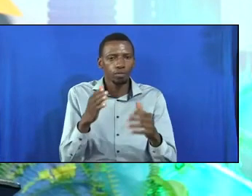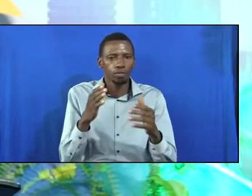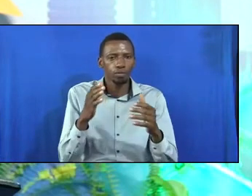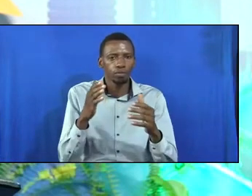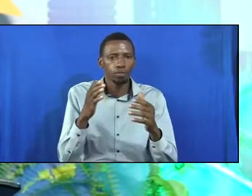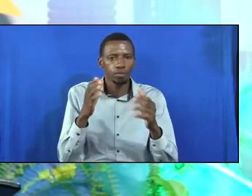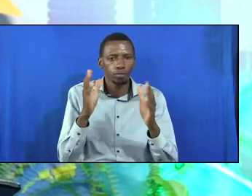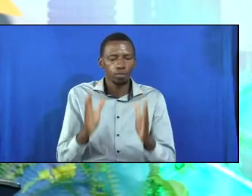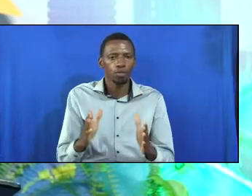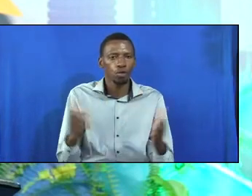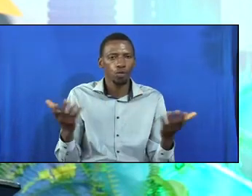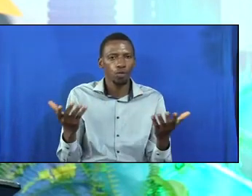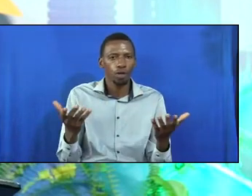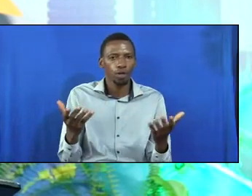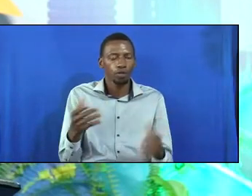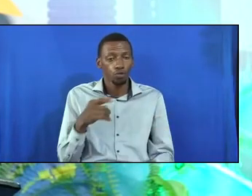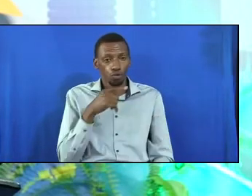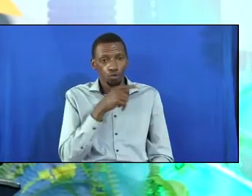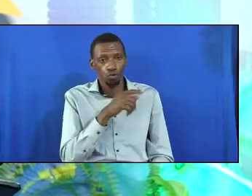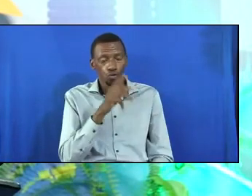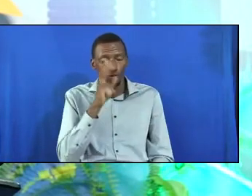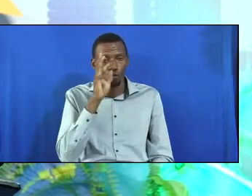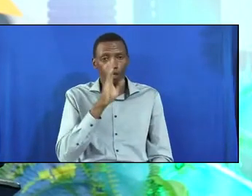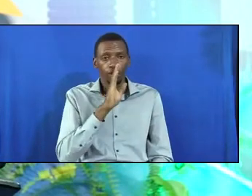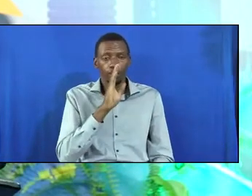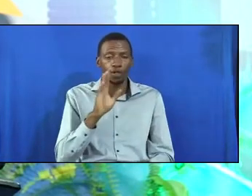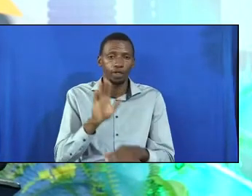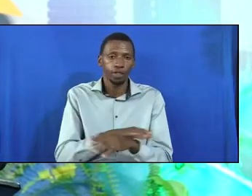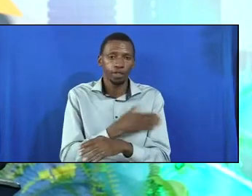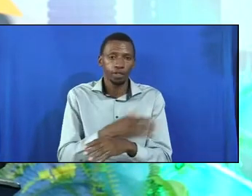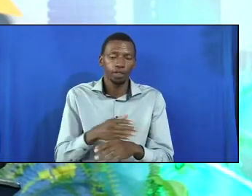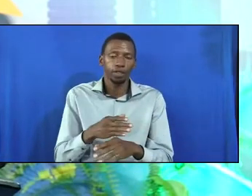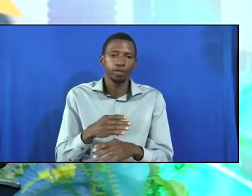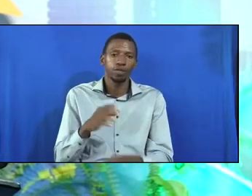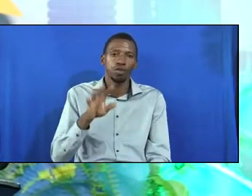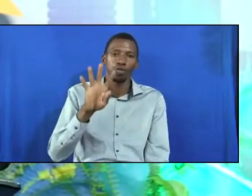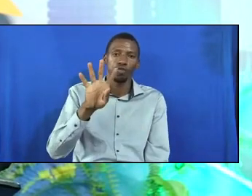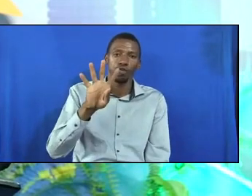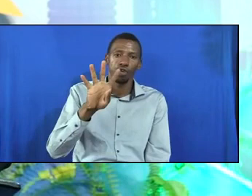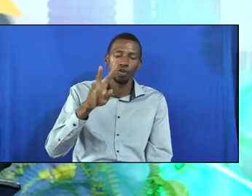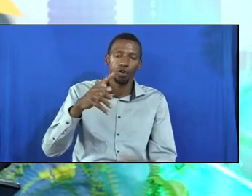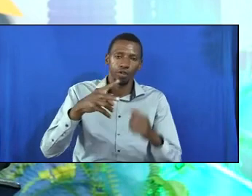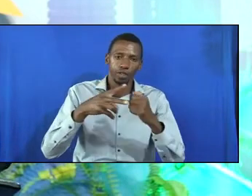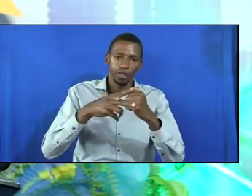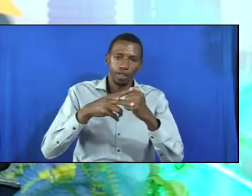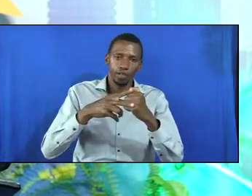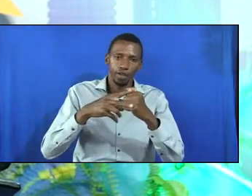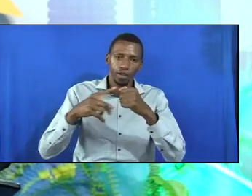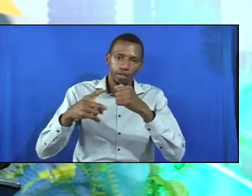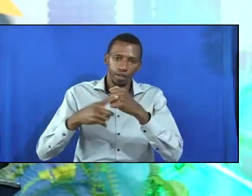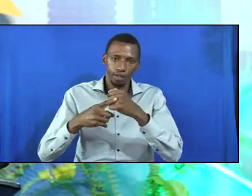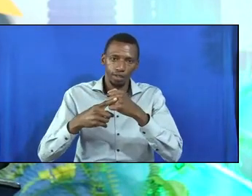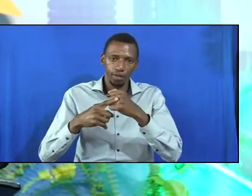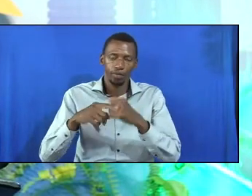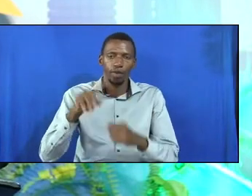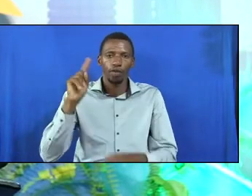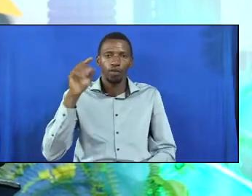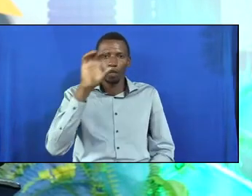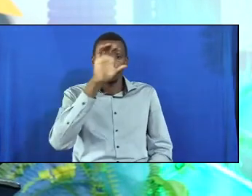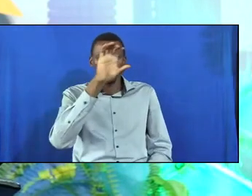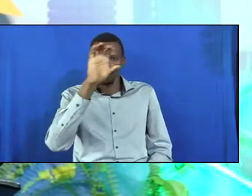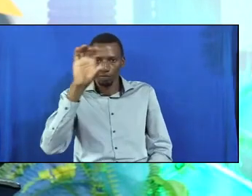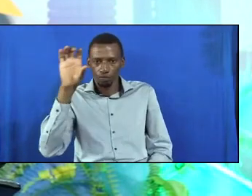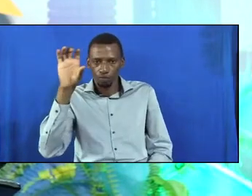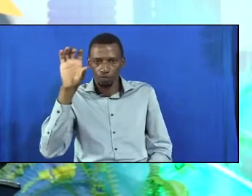Chorister, you will be singing 4, 7, 6, stanza 1 and a chorus, stanza